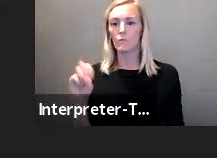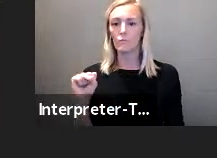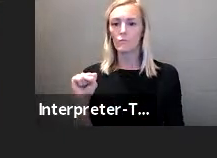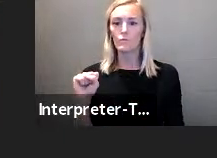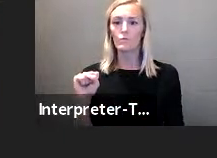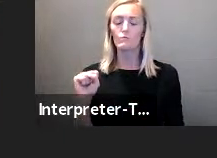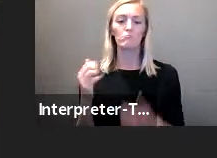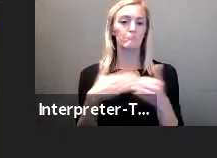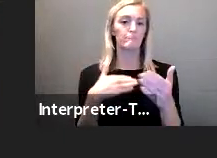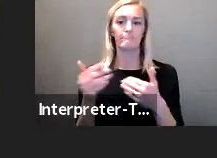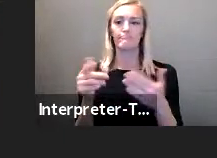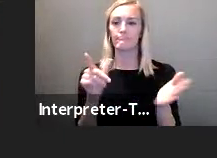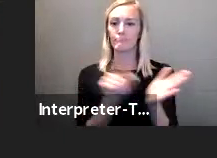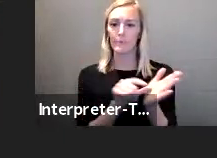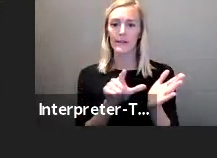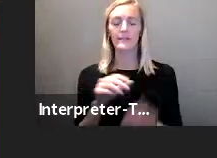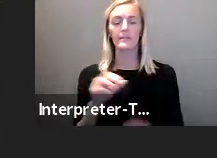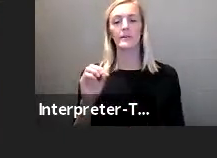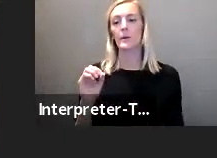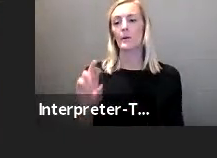it's print or